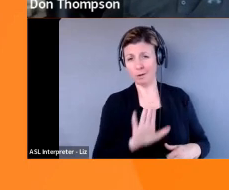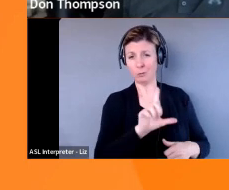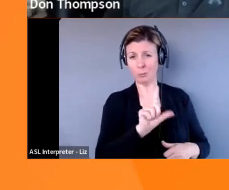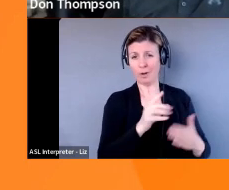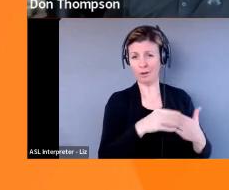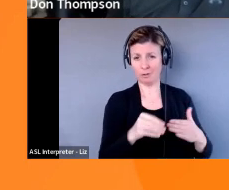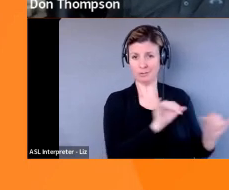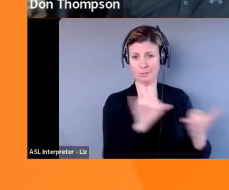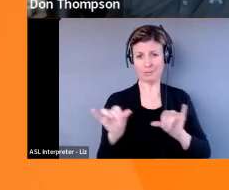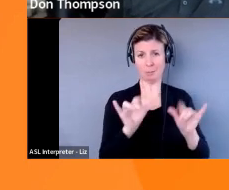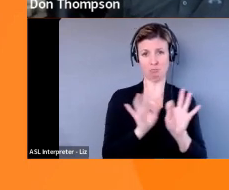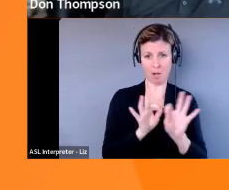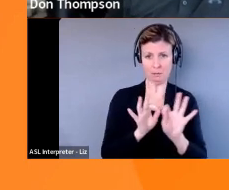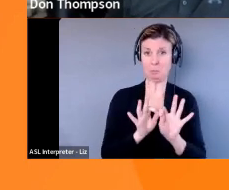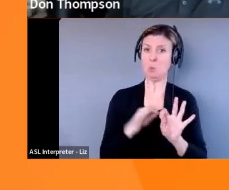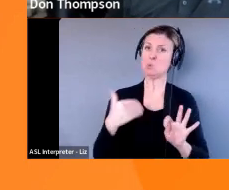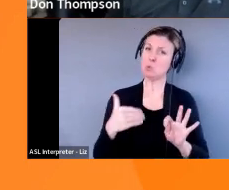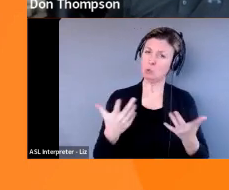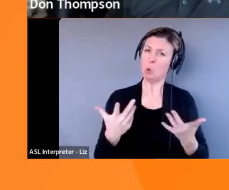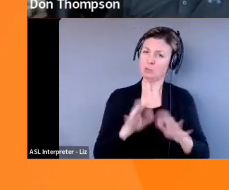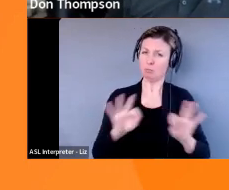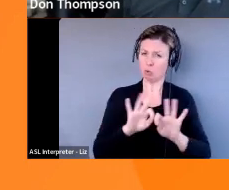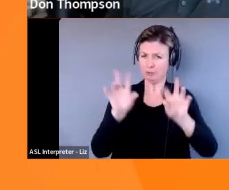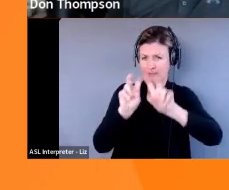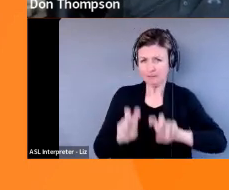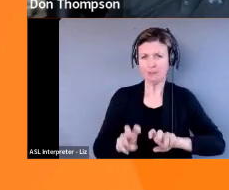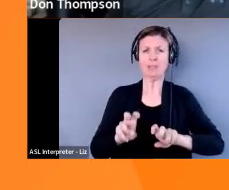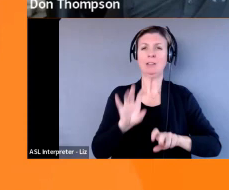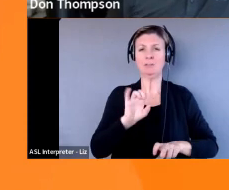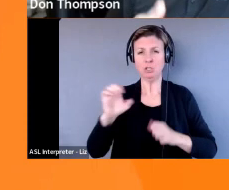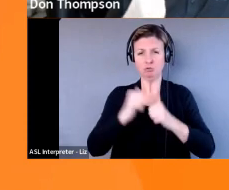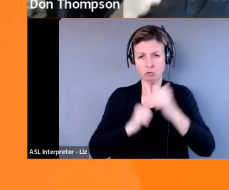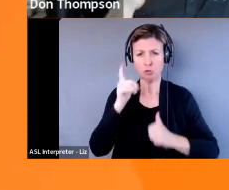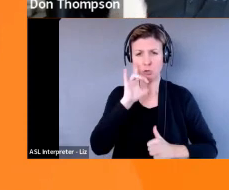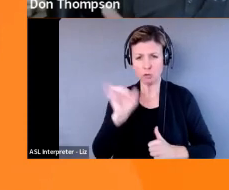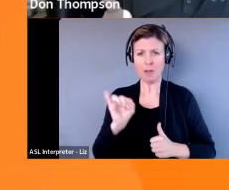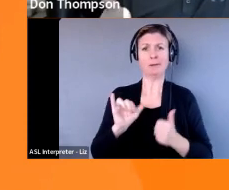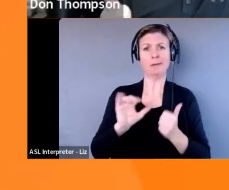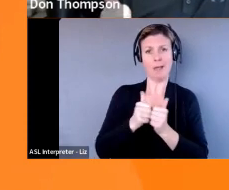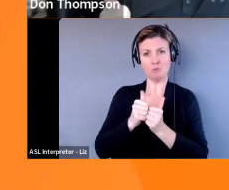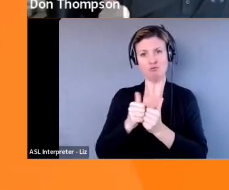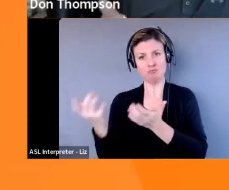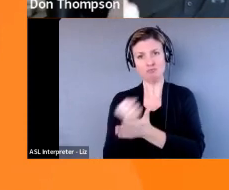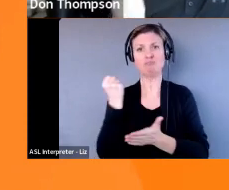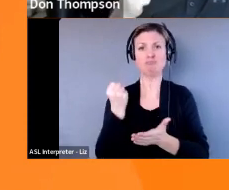it's a big opportunity for us that we can look at to exploit customers and their demand. Broad